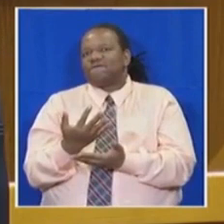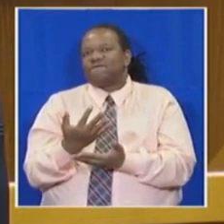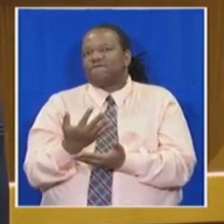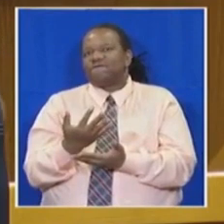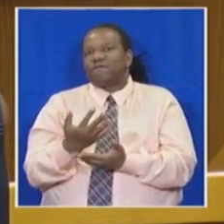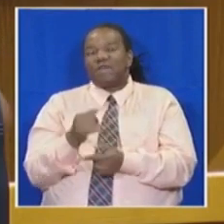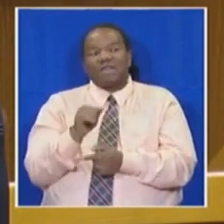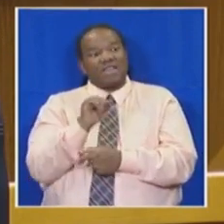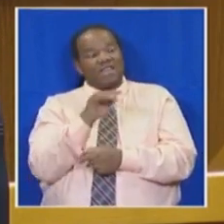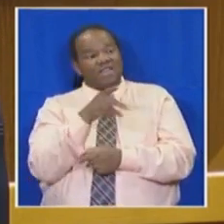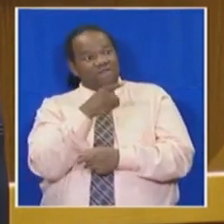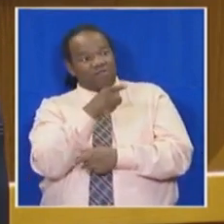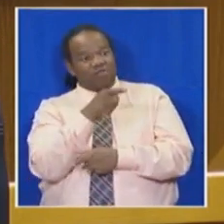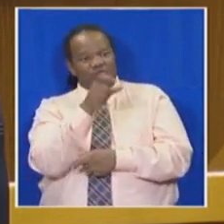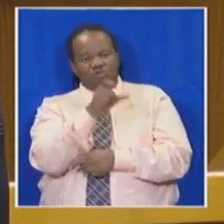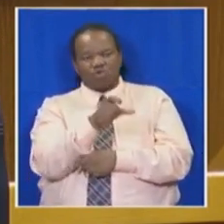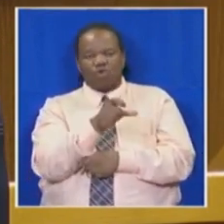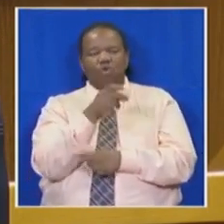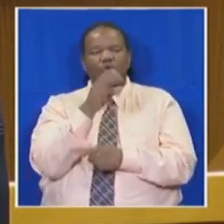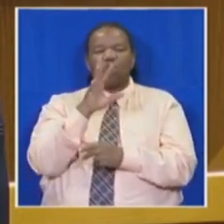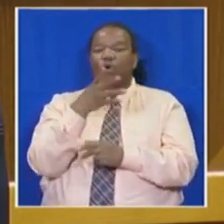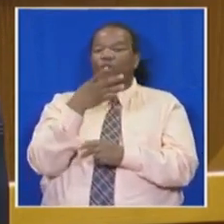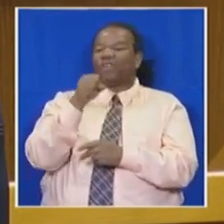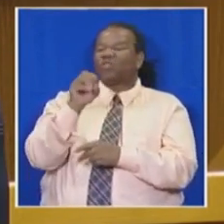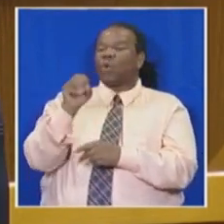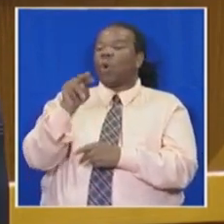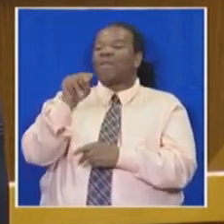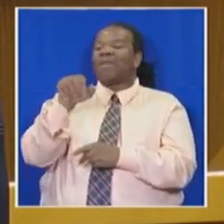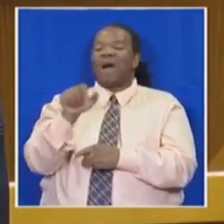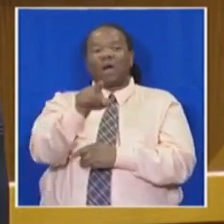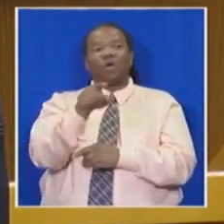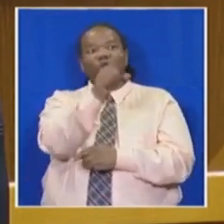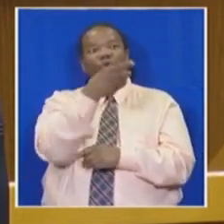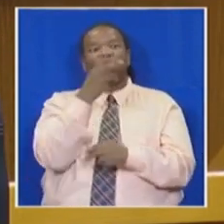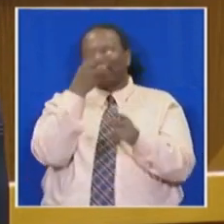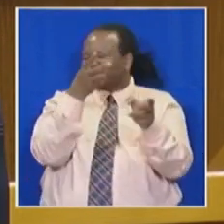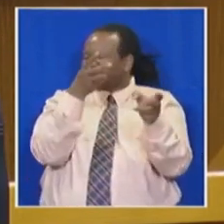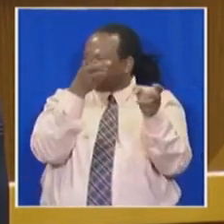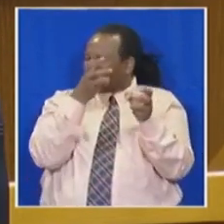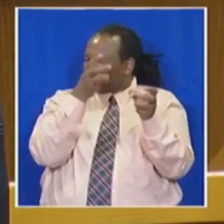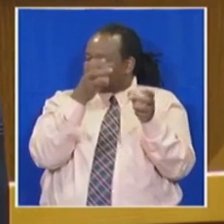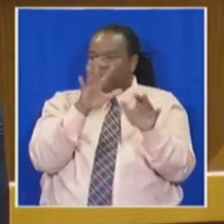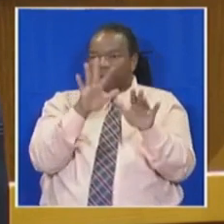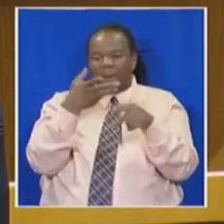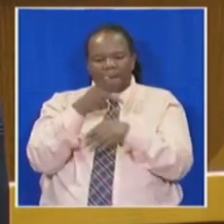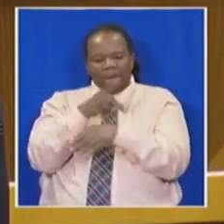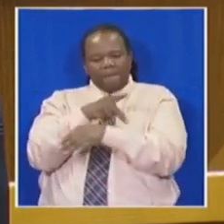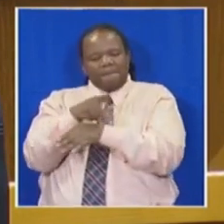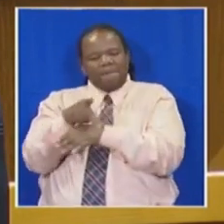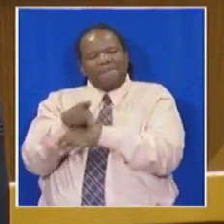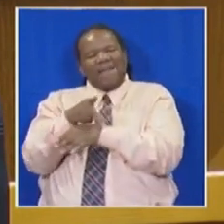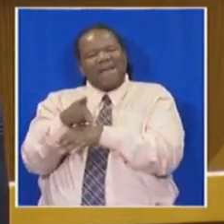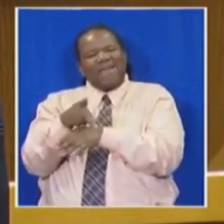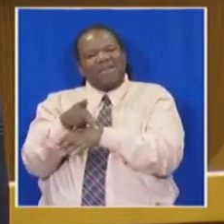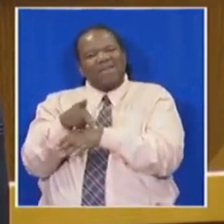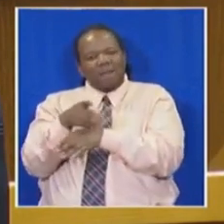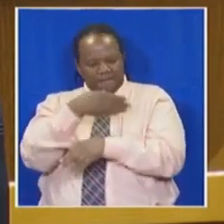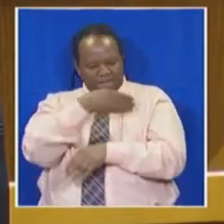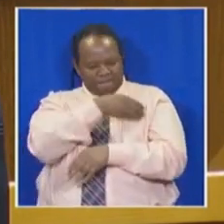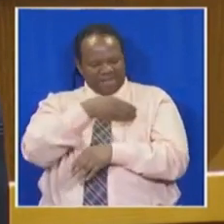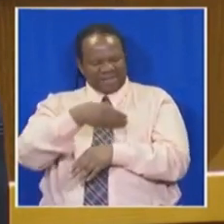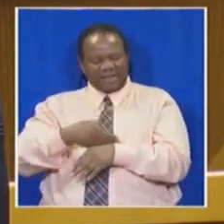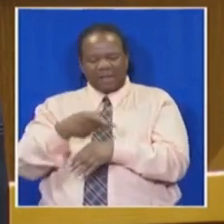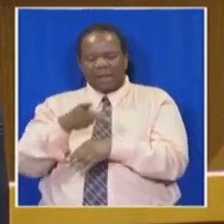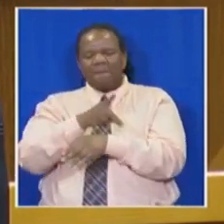were sleeping during the time of the SONA, there is no plan from the President in the